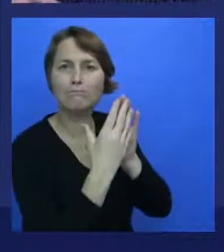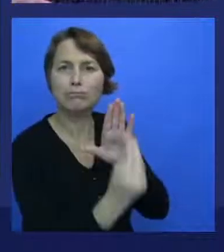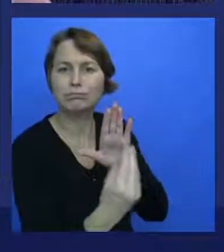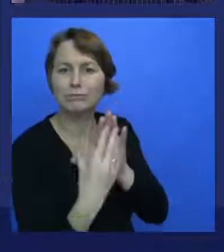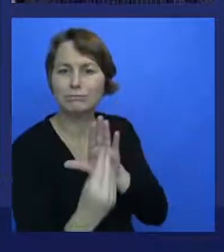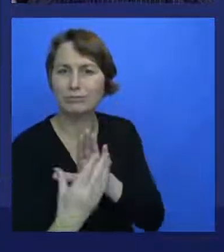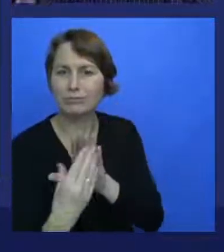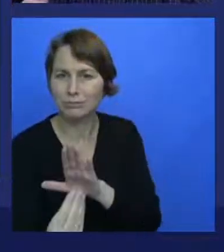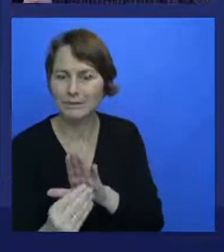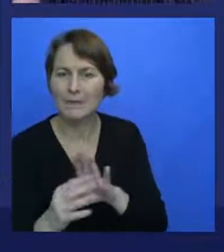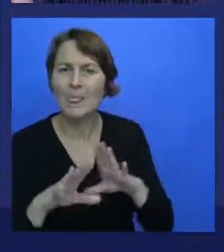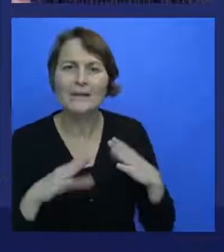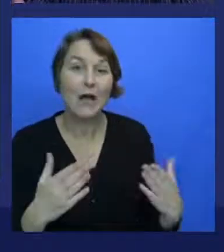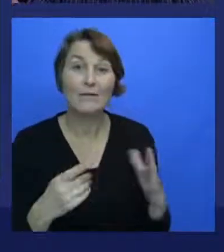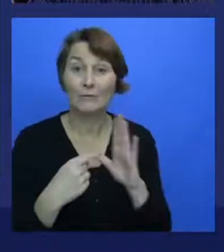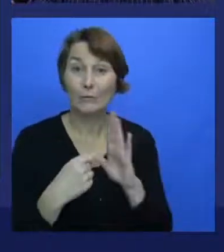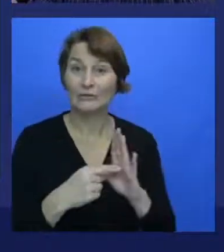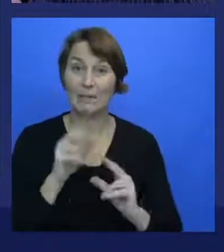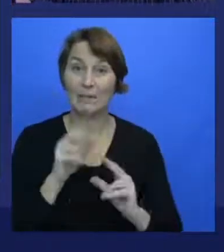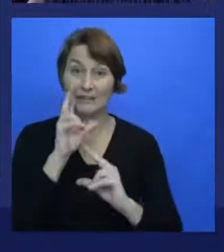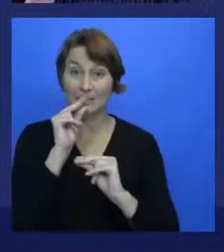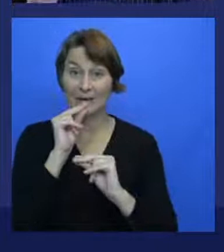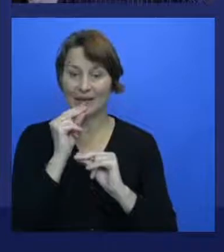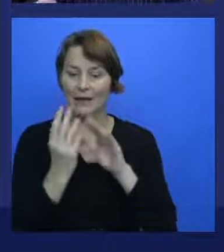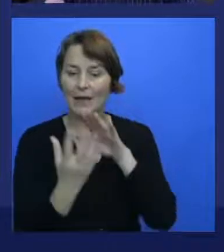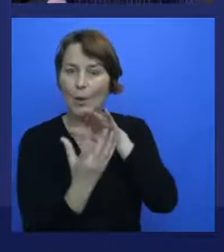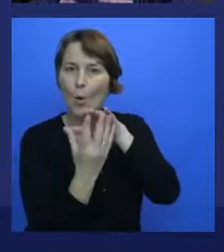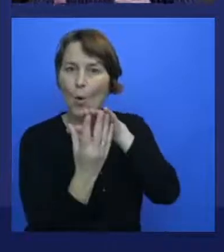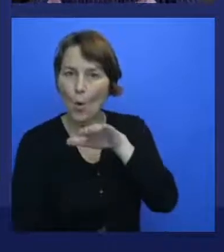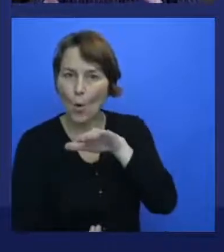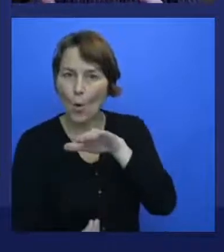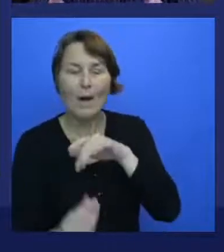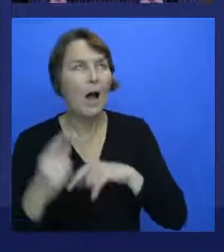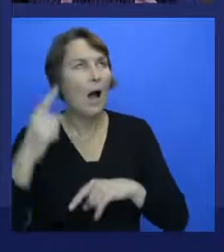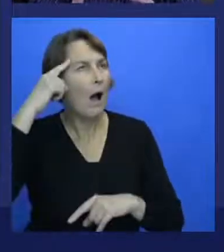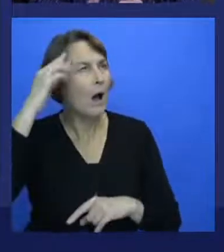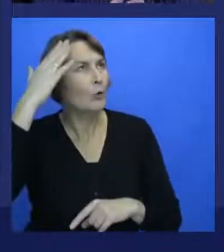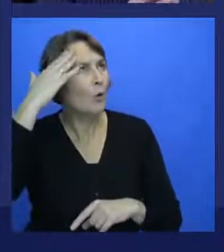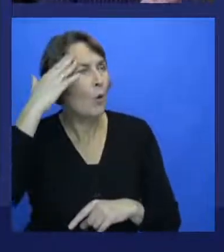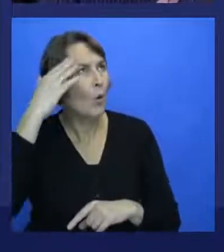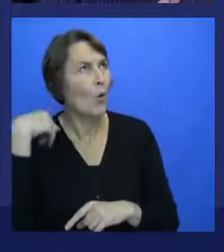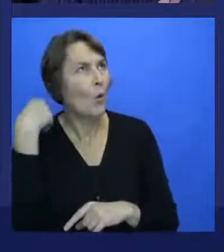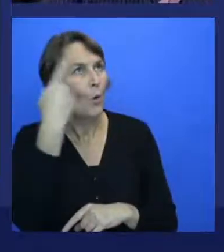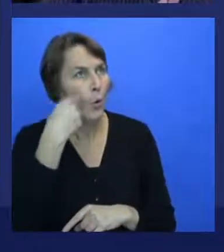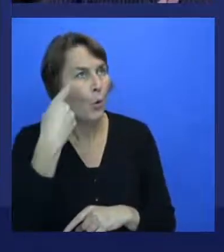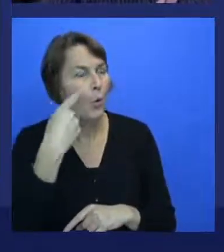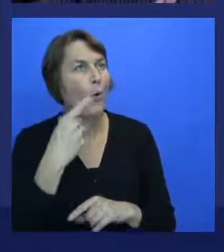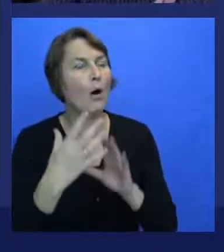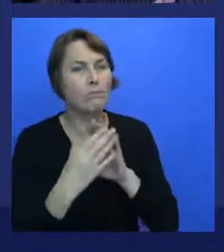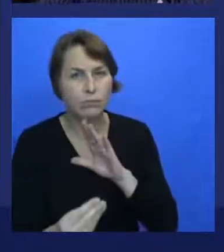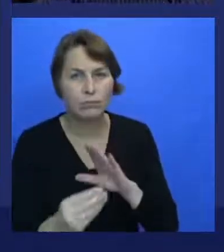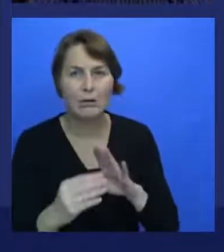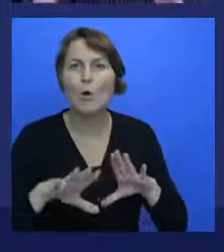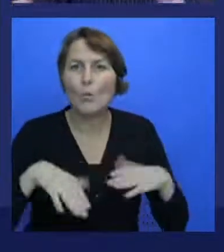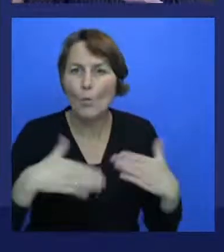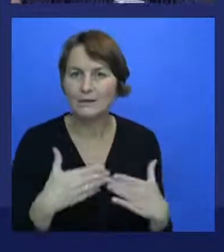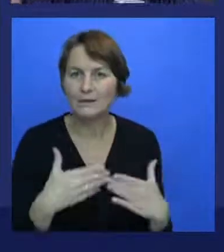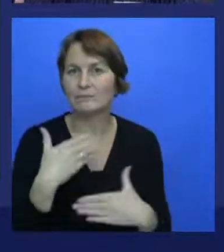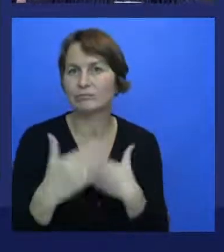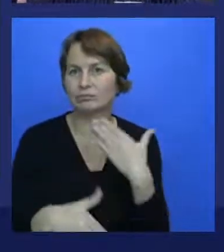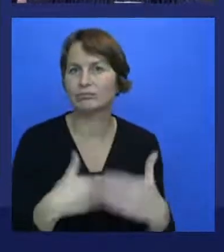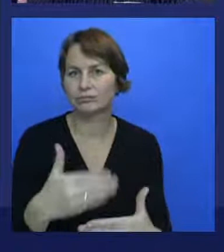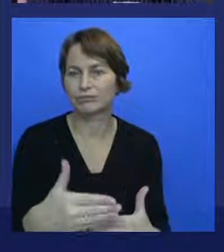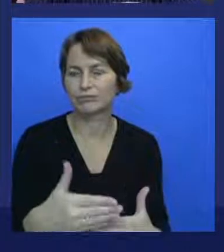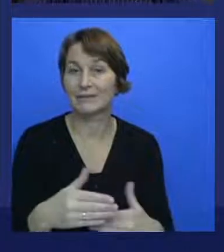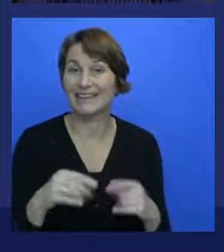emergence of Siri roughly in that same time. So SRI was the company, largely an offshoot of a DARPA project that was acquired